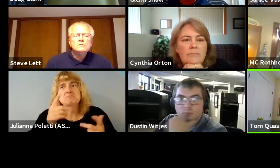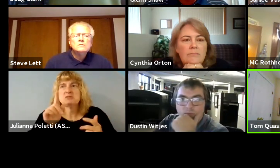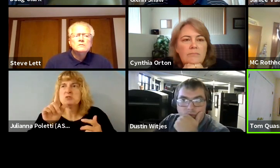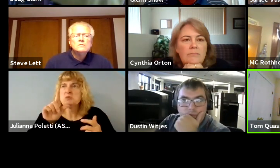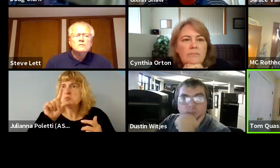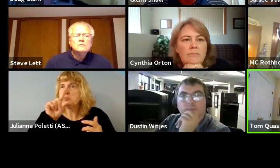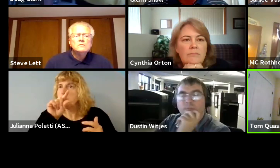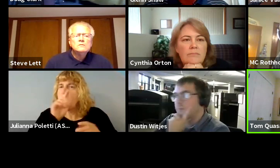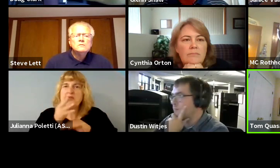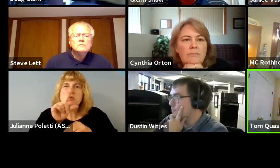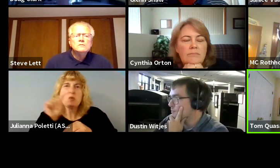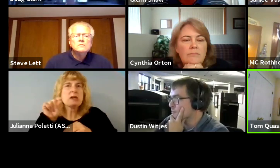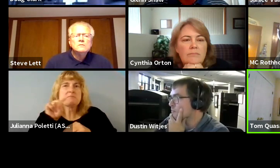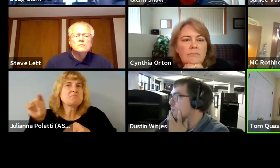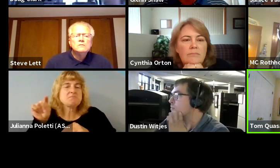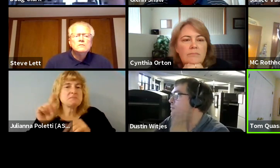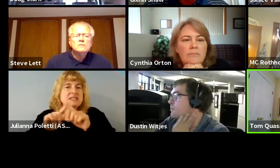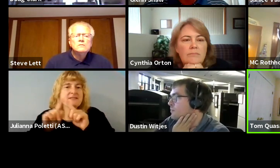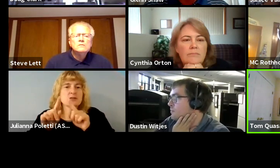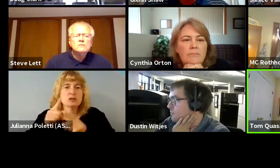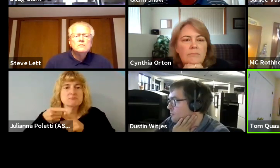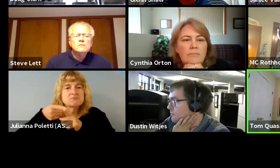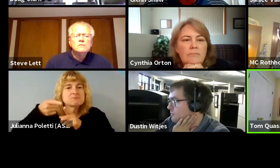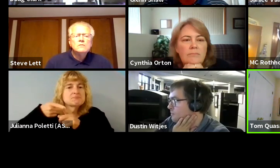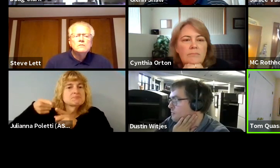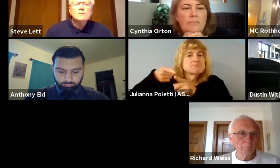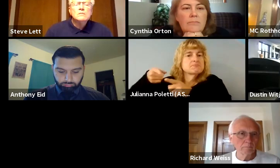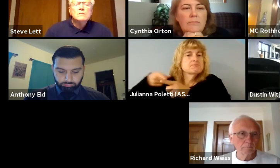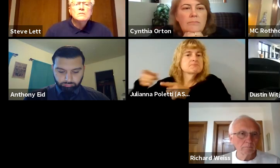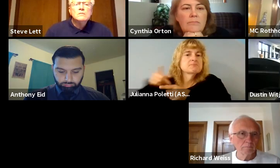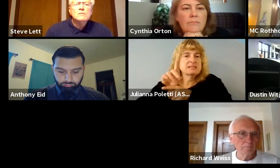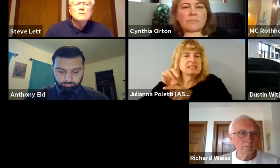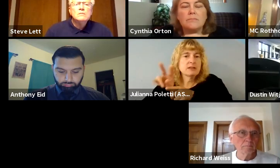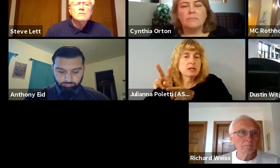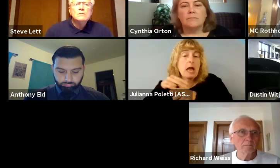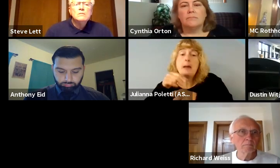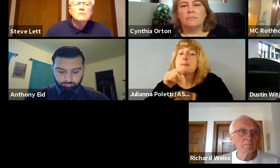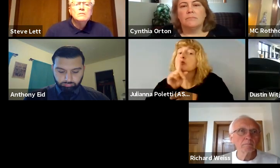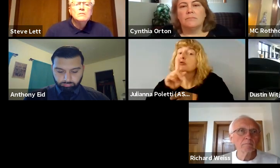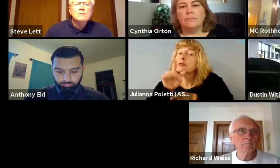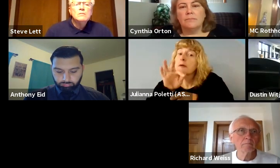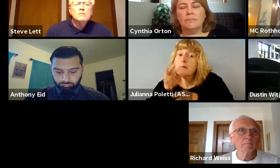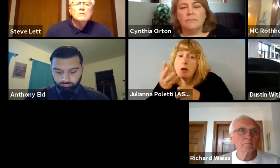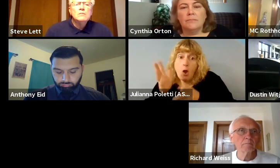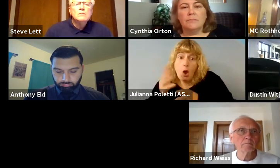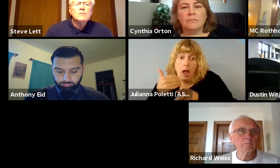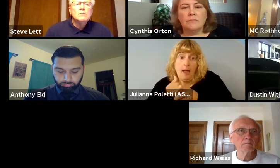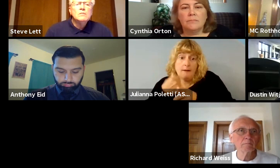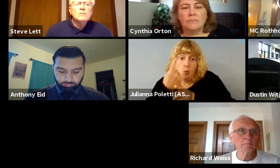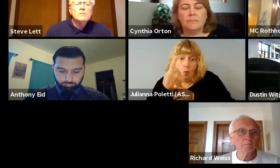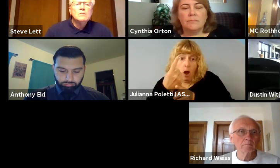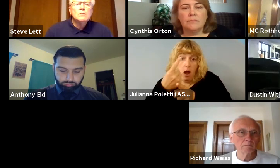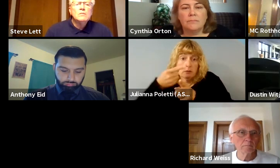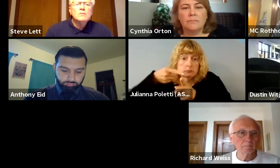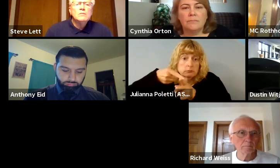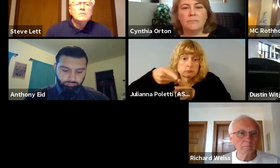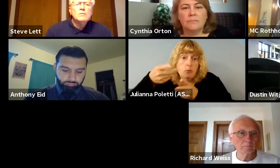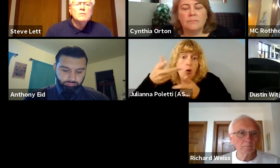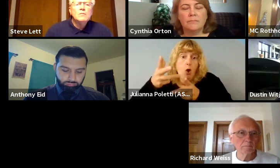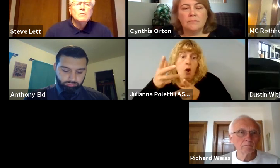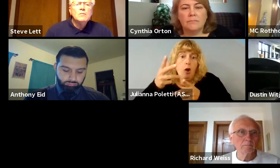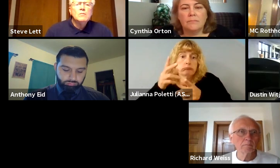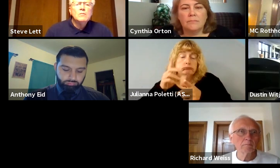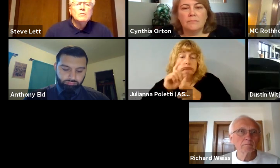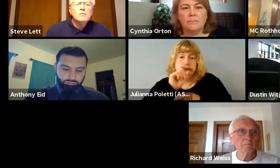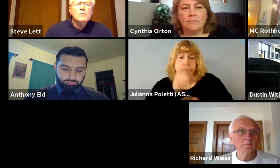not sure, Mike, if a certain division has already been assigned or will be working with the commission as, I use the